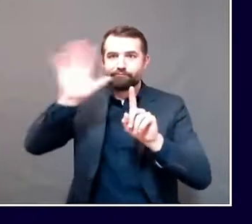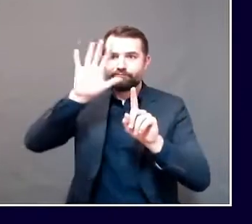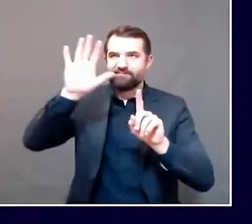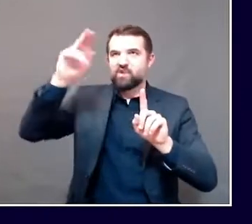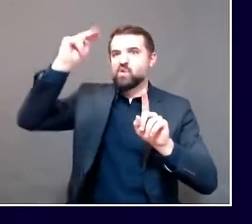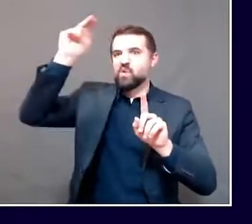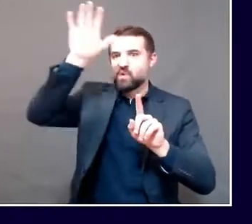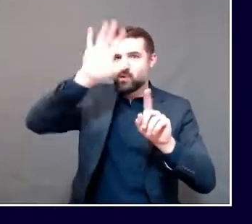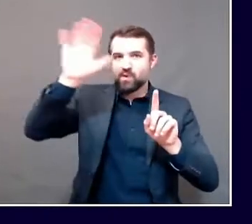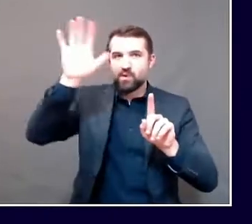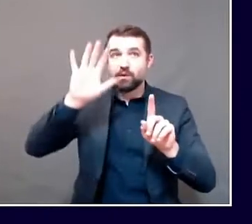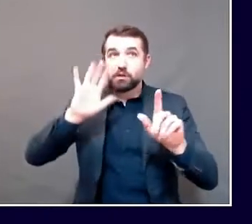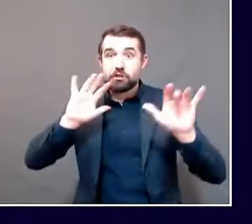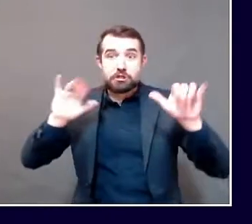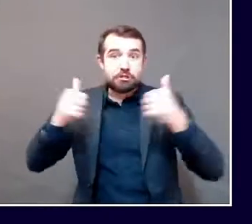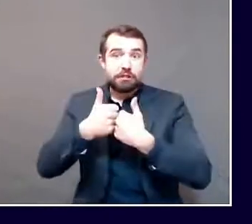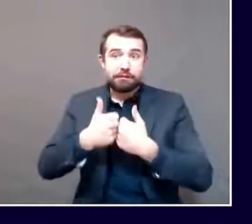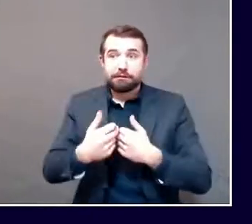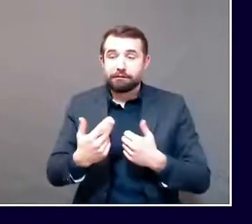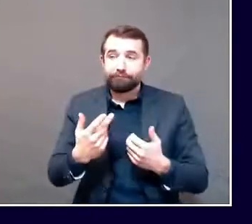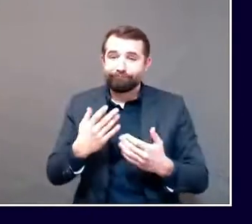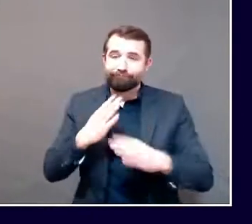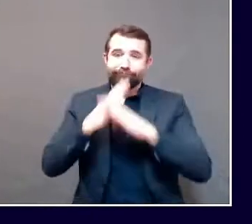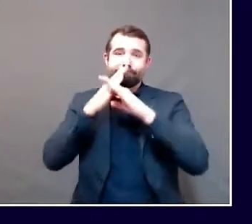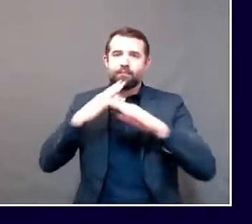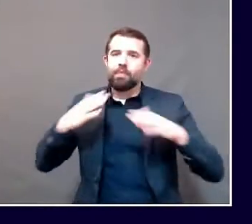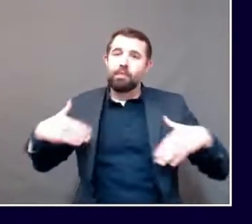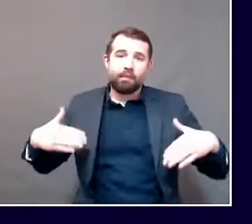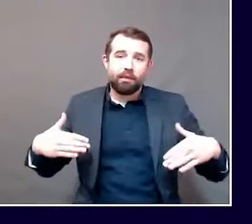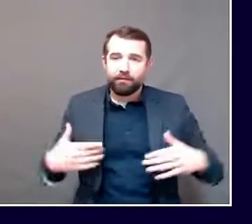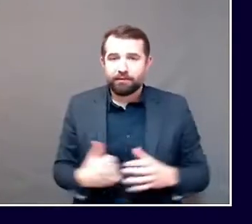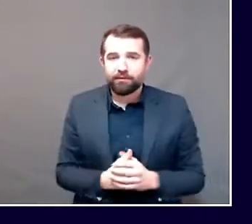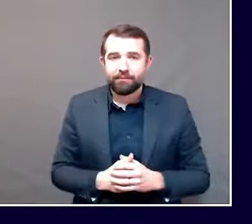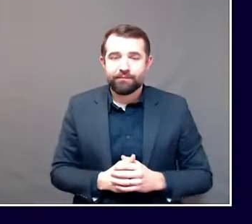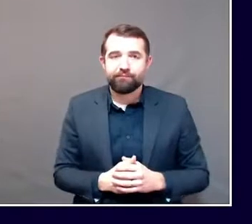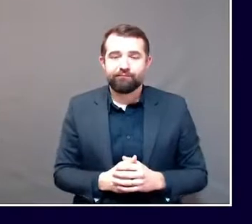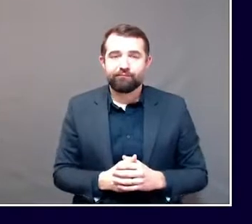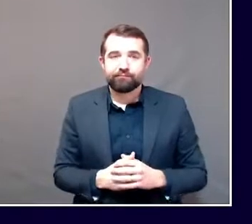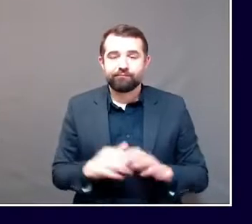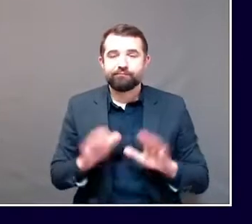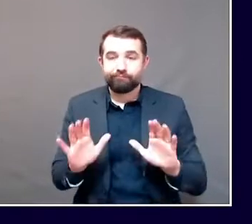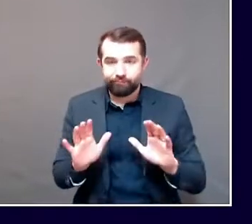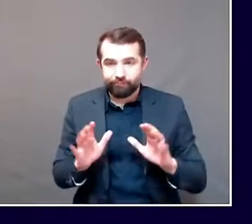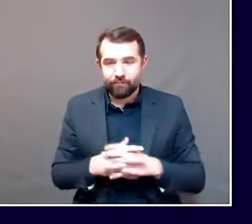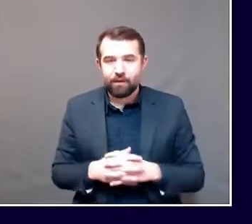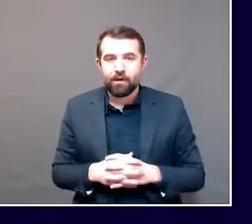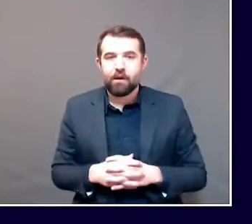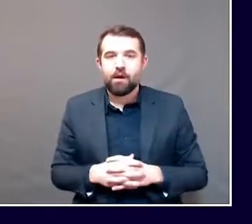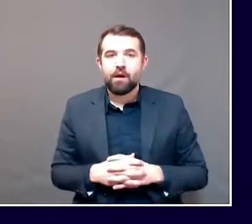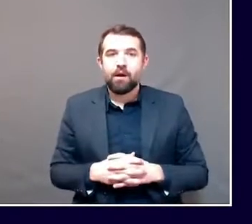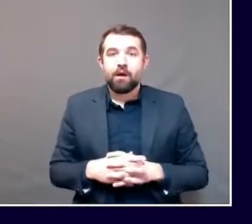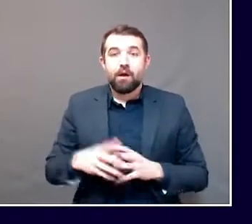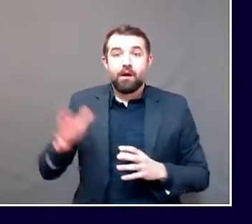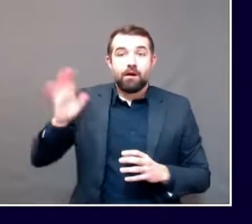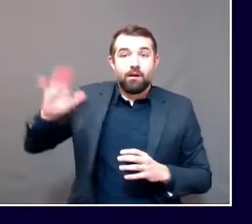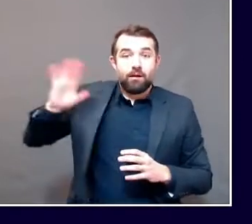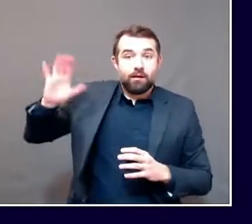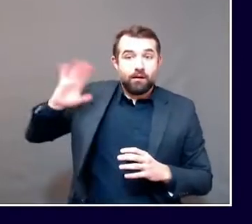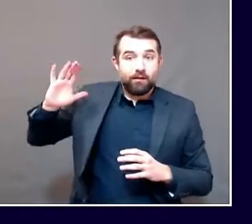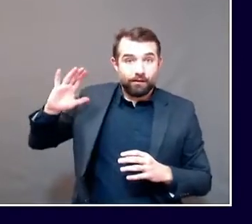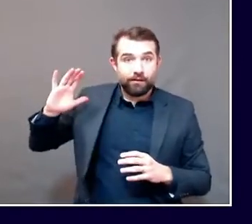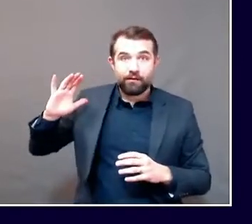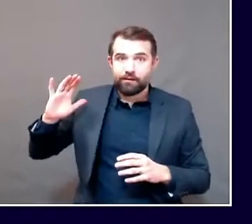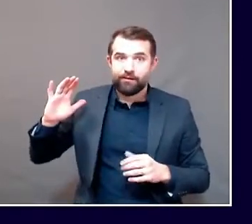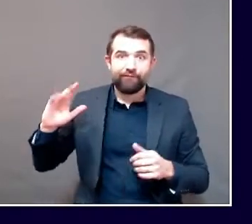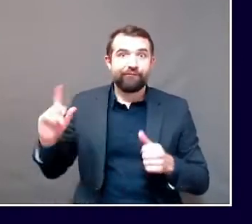particularly difficult to access. I say that because early on, starting in our first week of distribution,